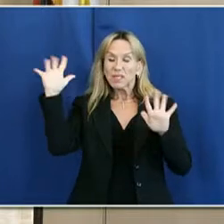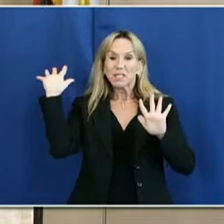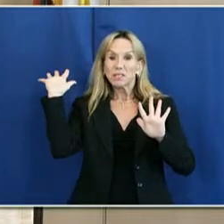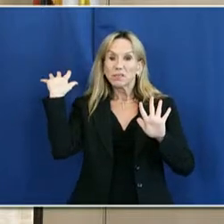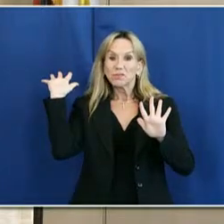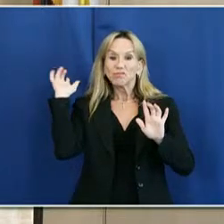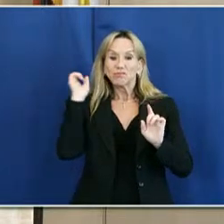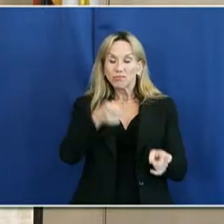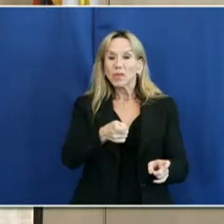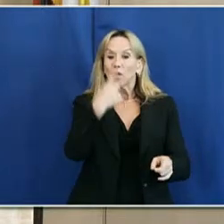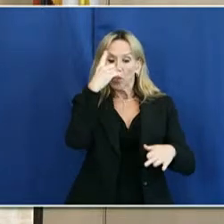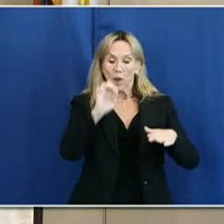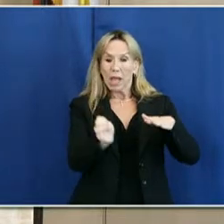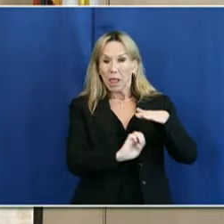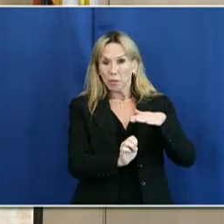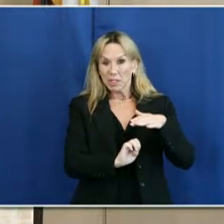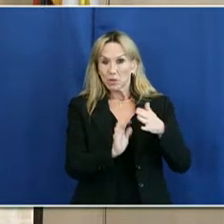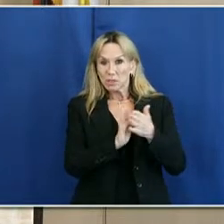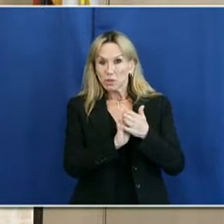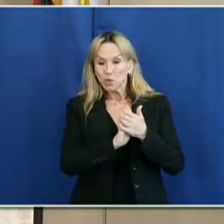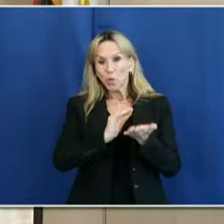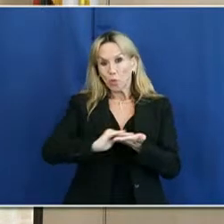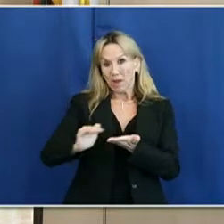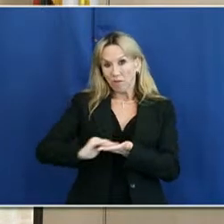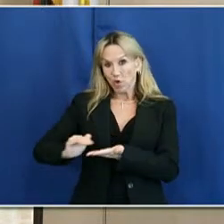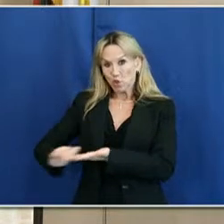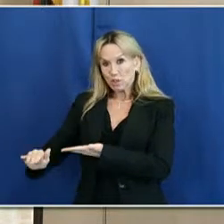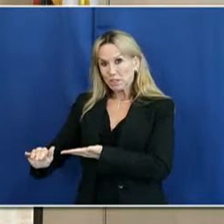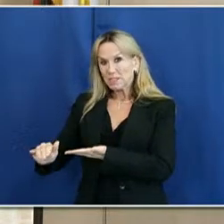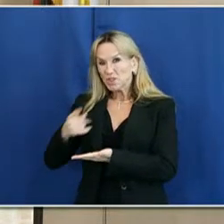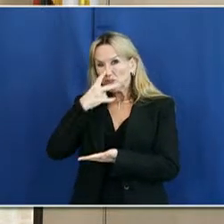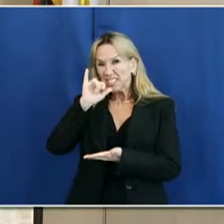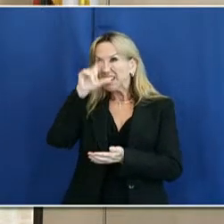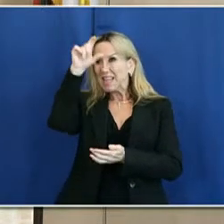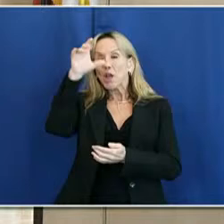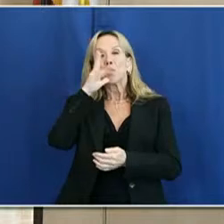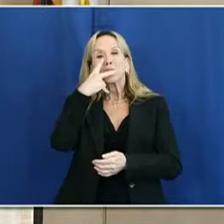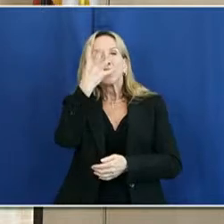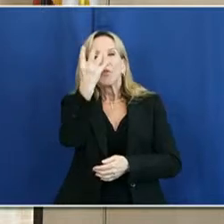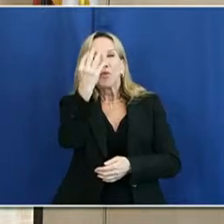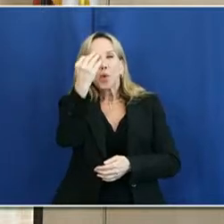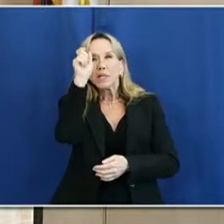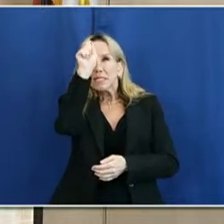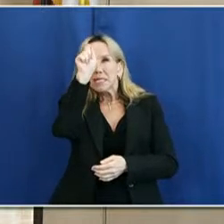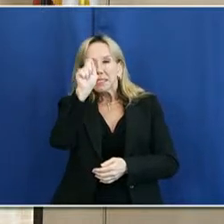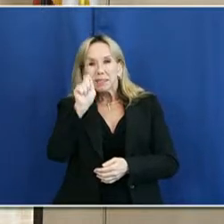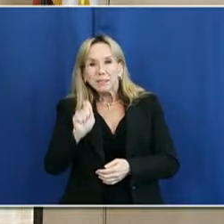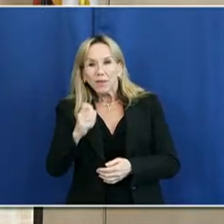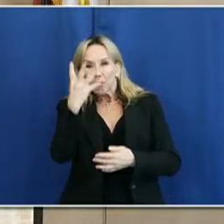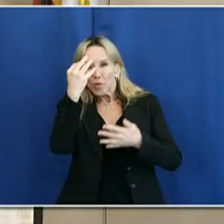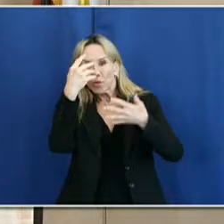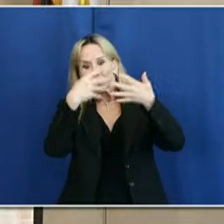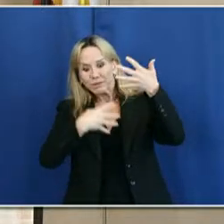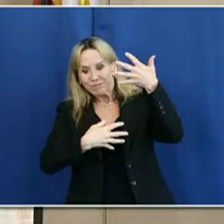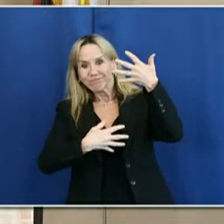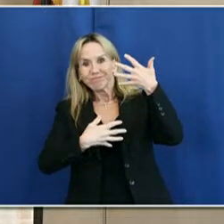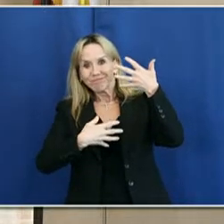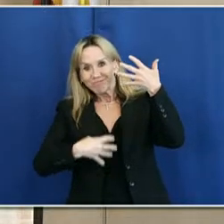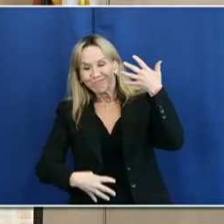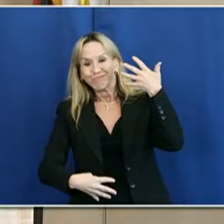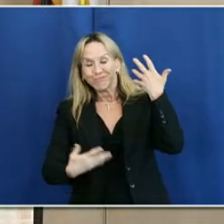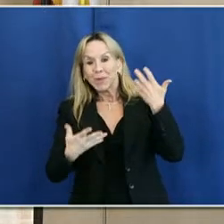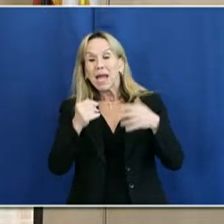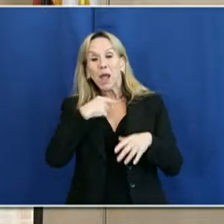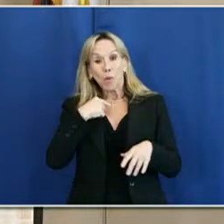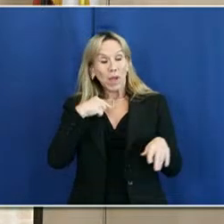the elementary school waivers, there are 14 elements. And in reviewing the